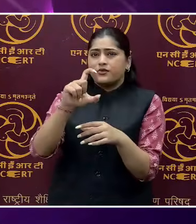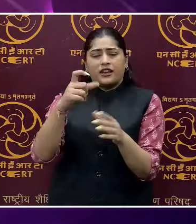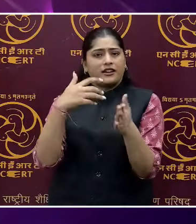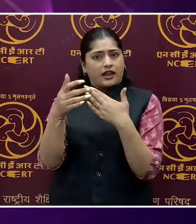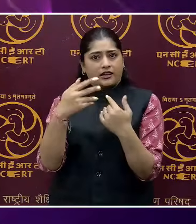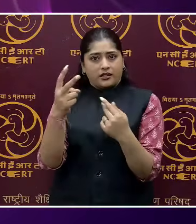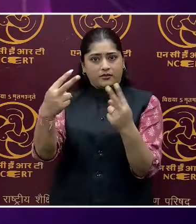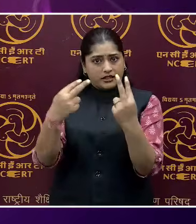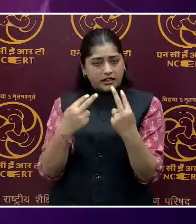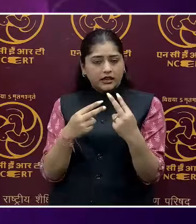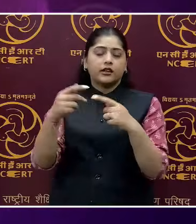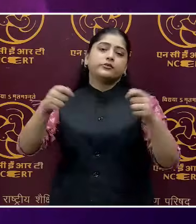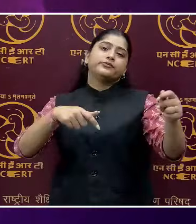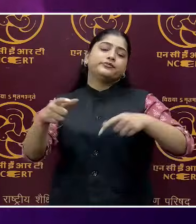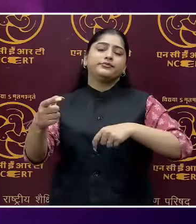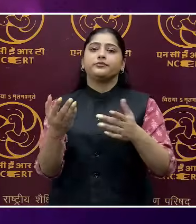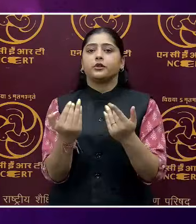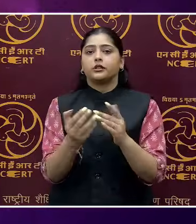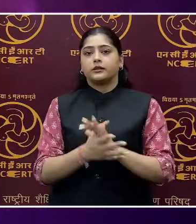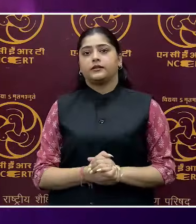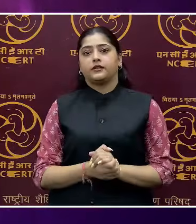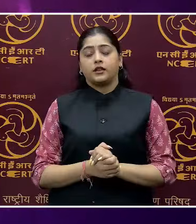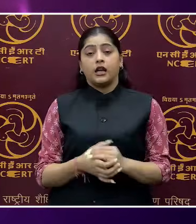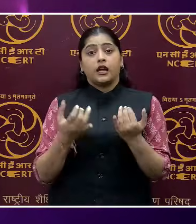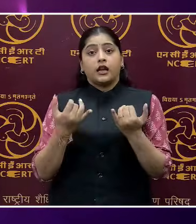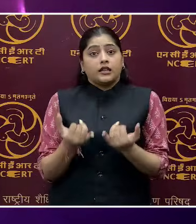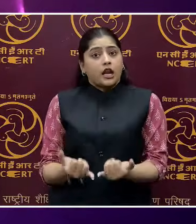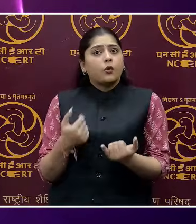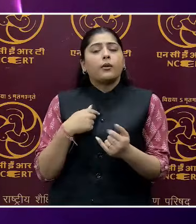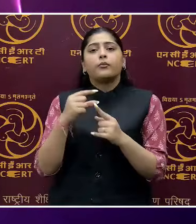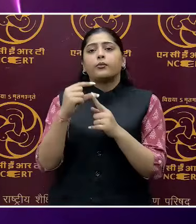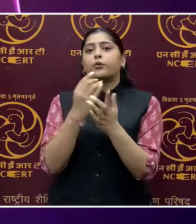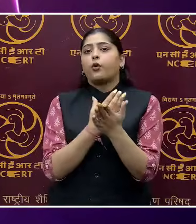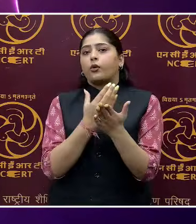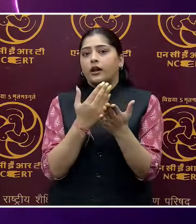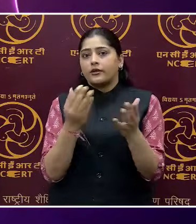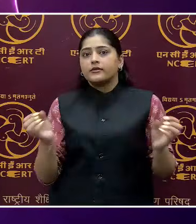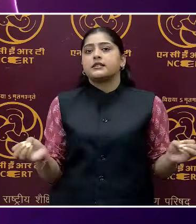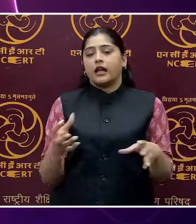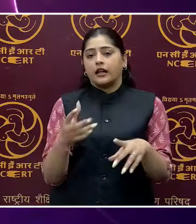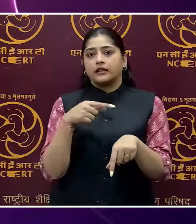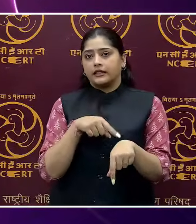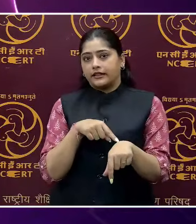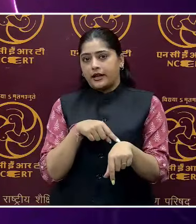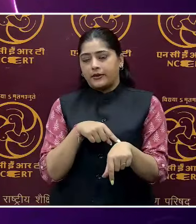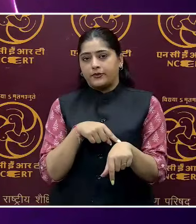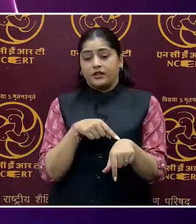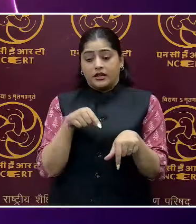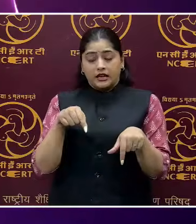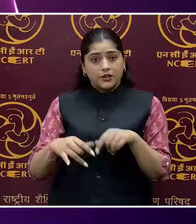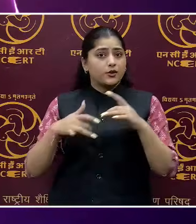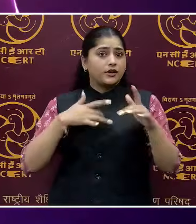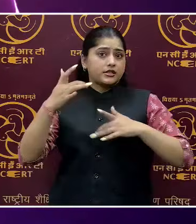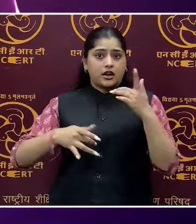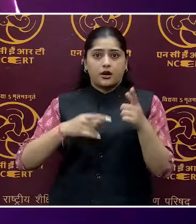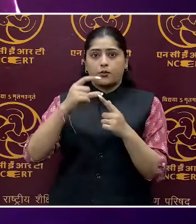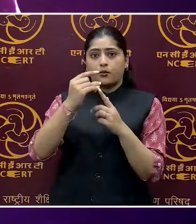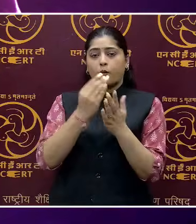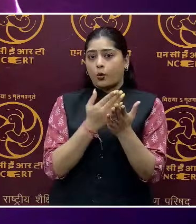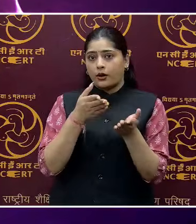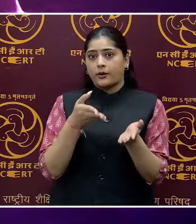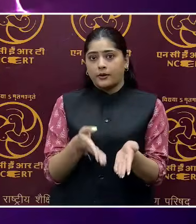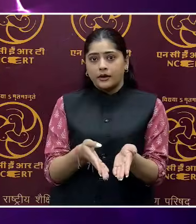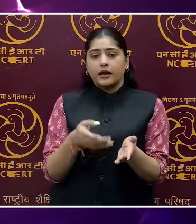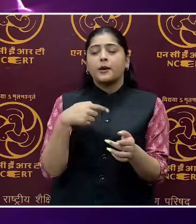that as well. Okay, so now it's time to start this important and very interesting session with